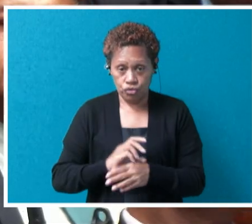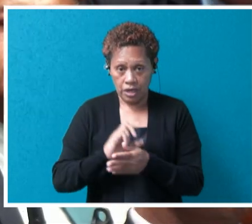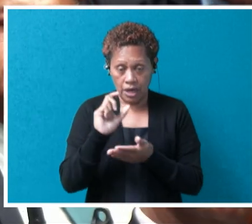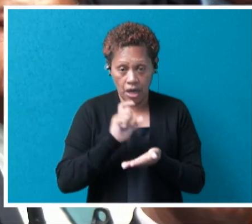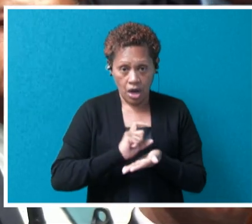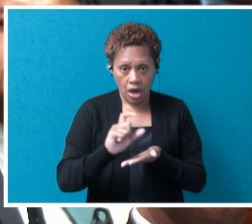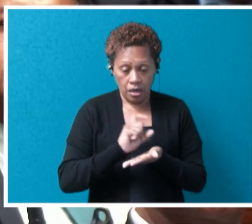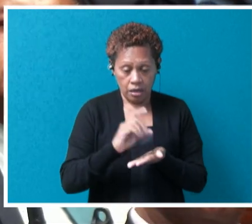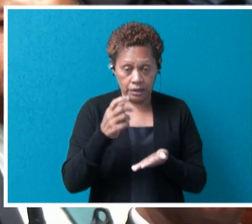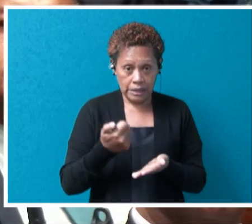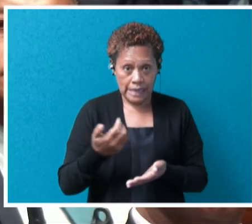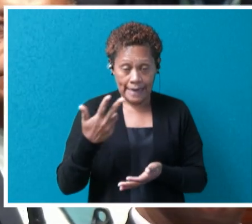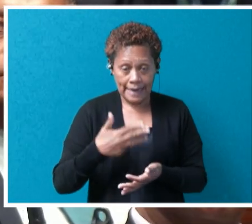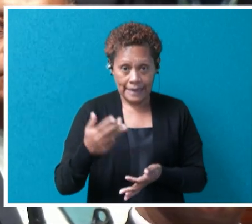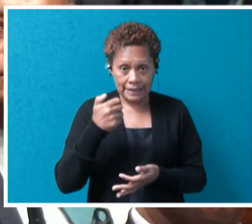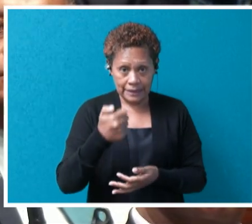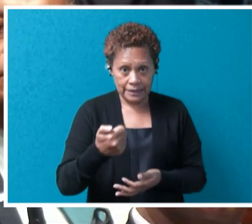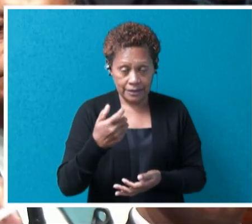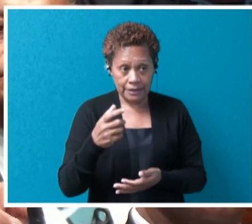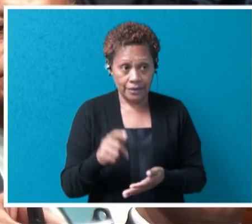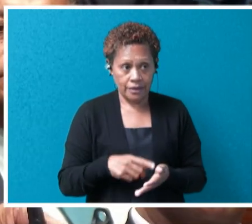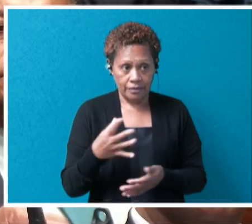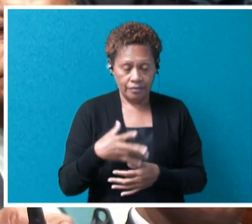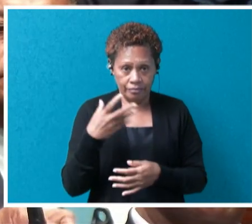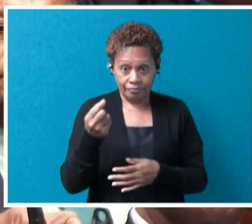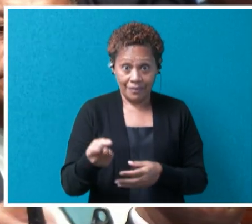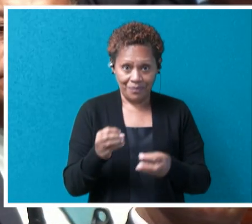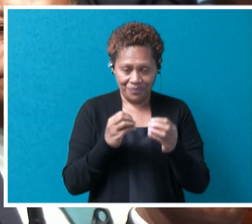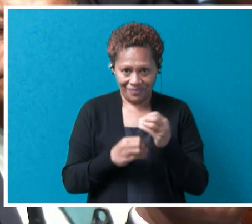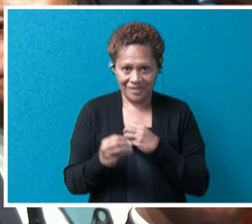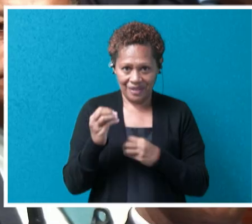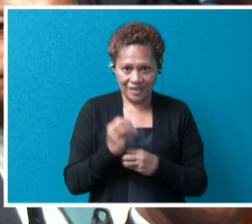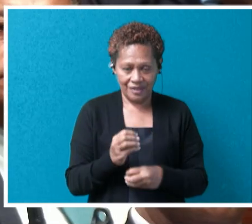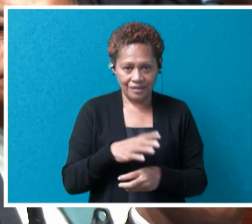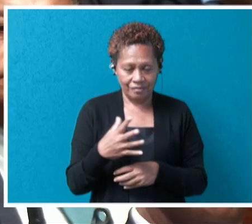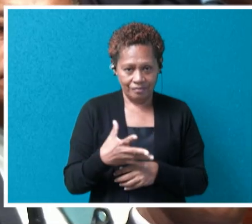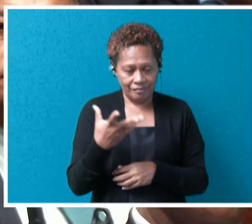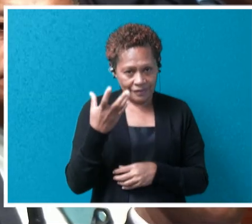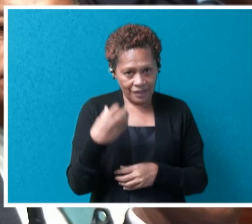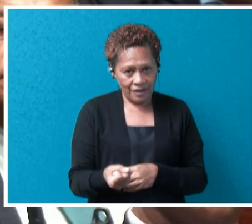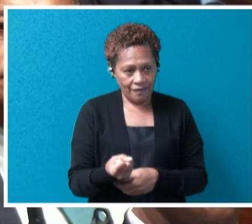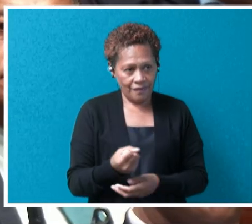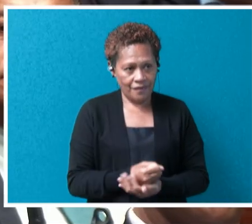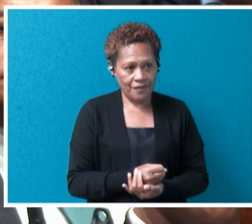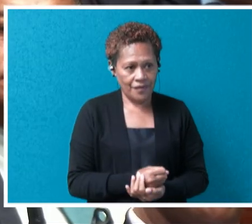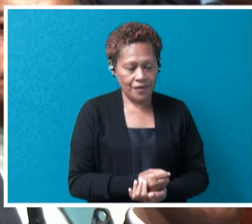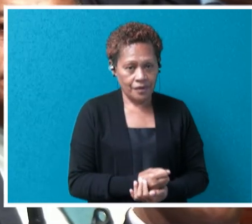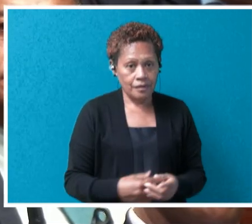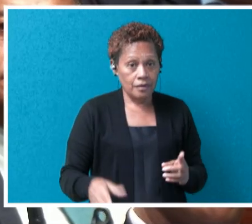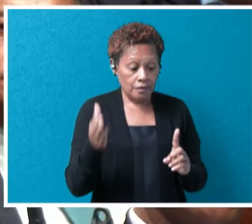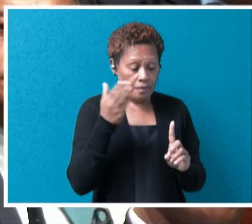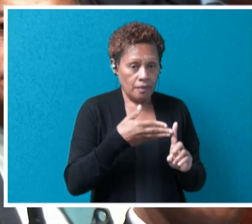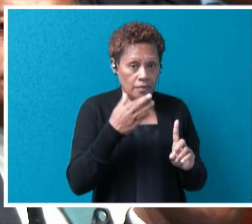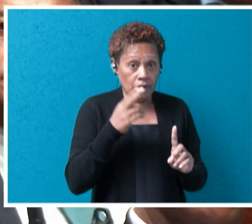1996 in partnership with the Solicitor General's Office. These reforms aims to strengthen